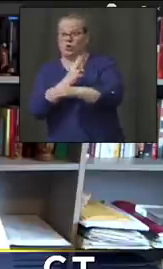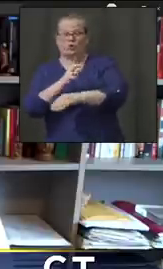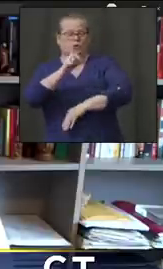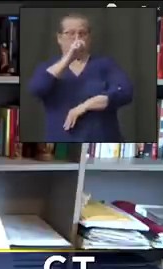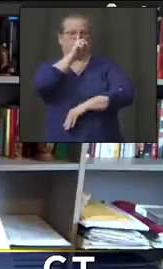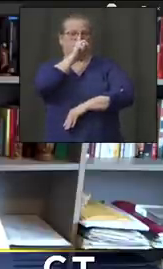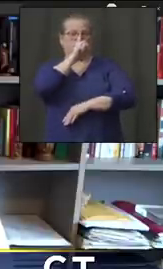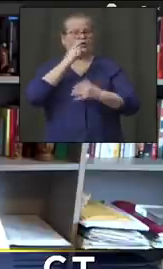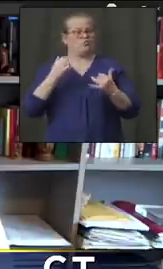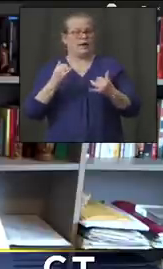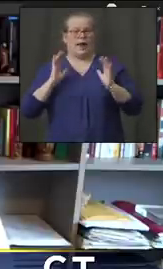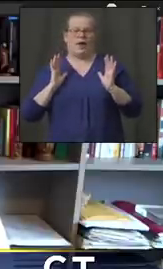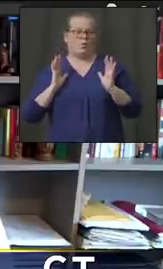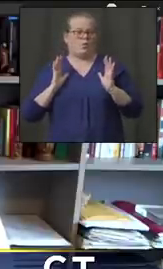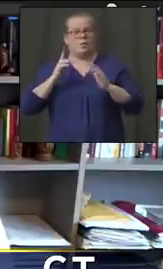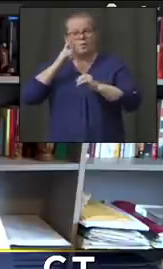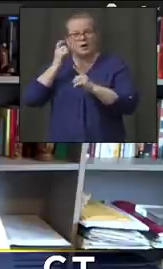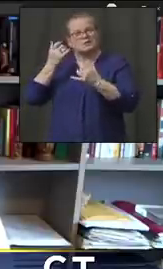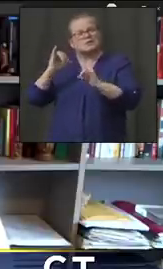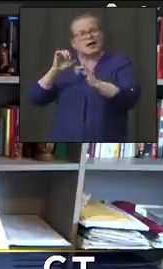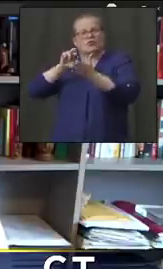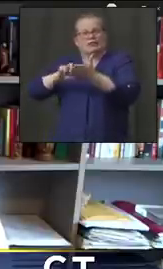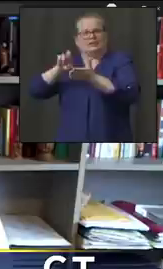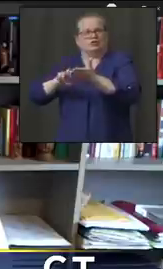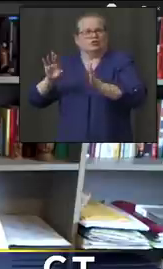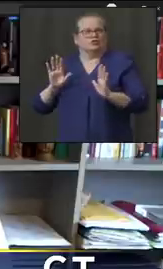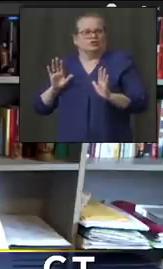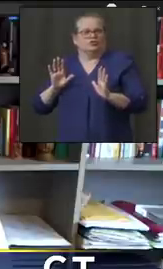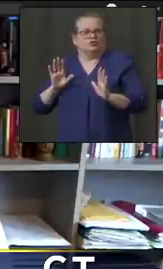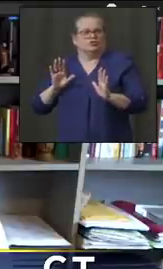outside of the clinical trial, setting.